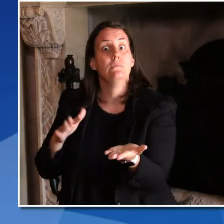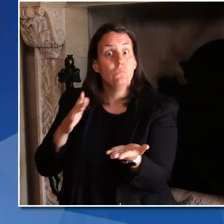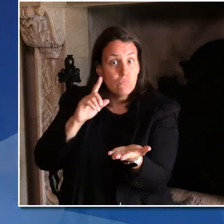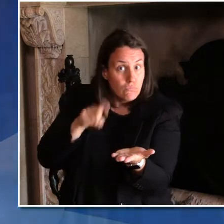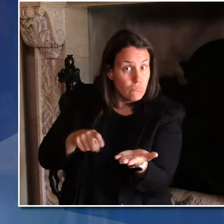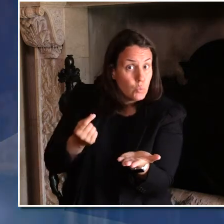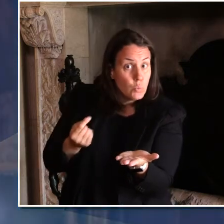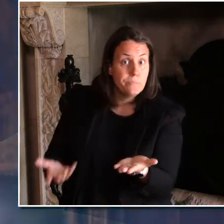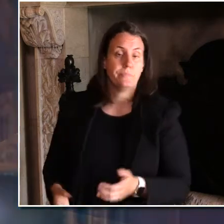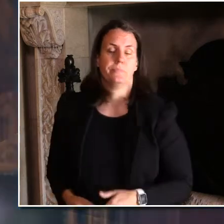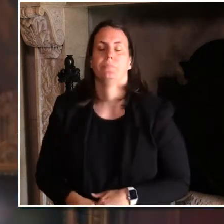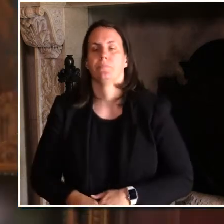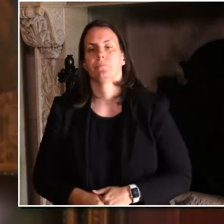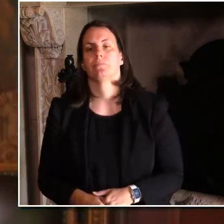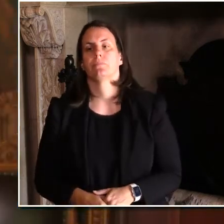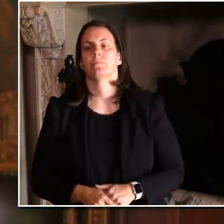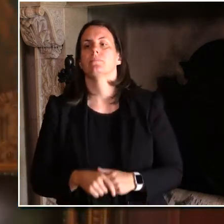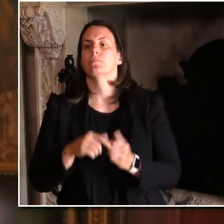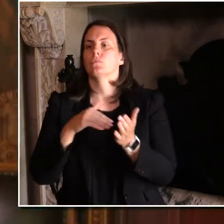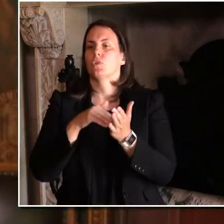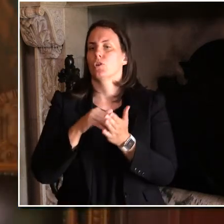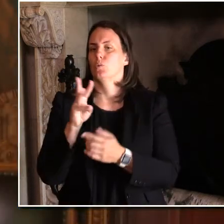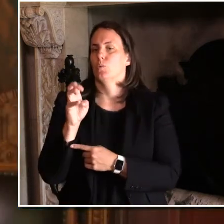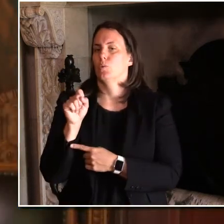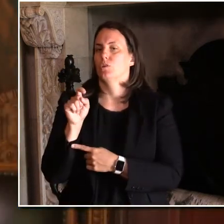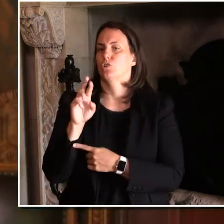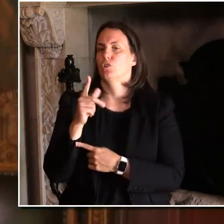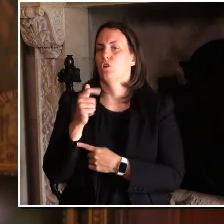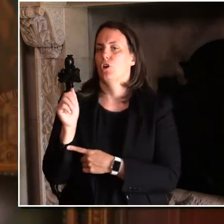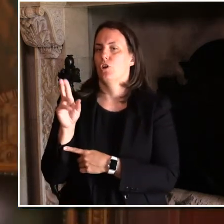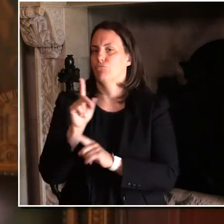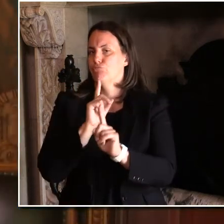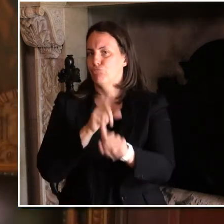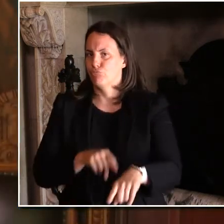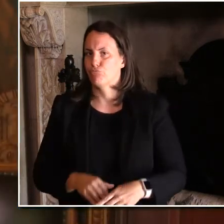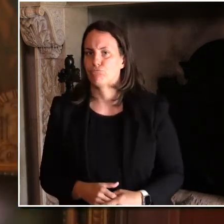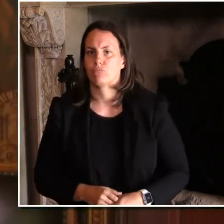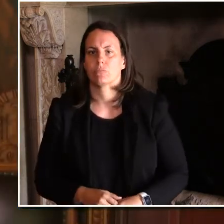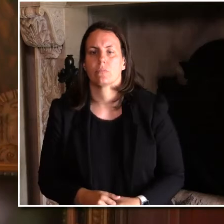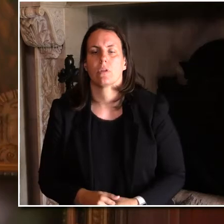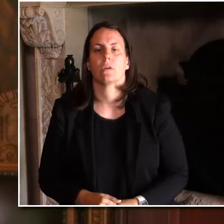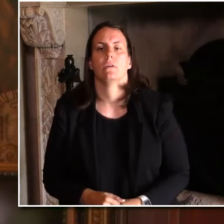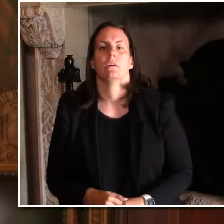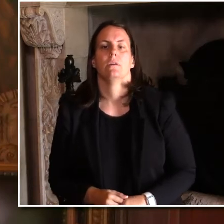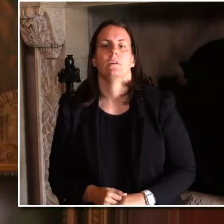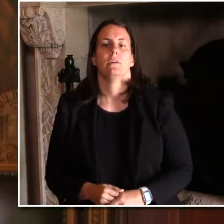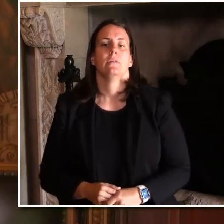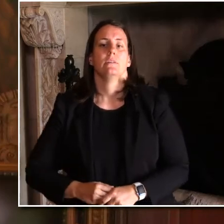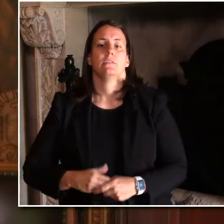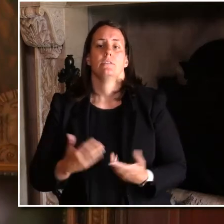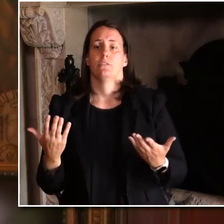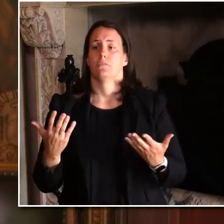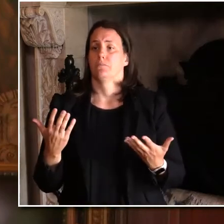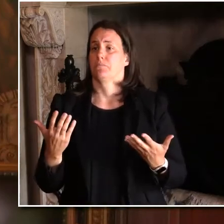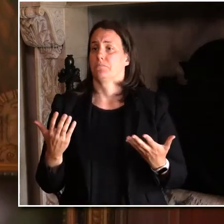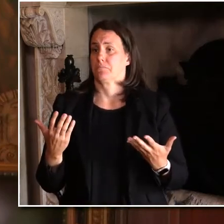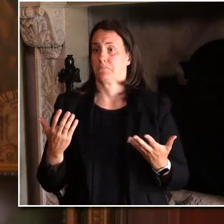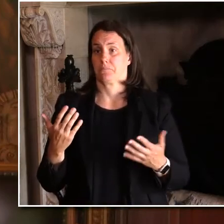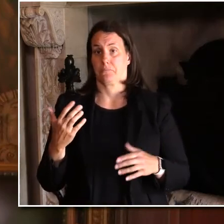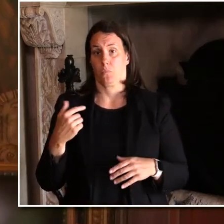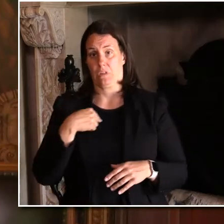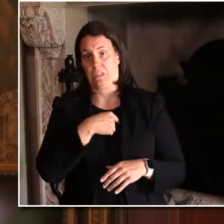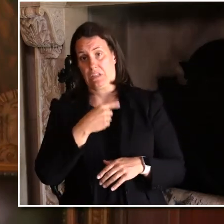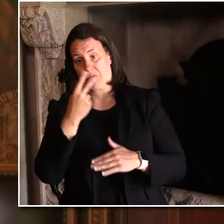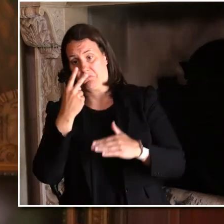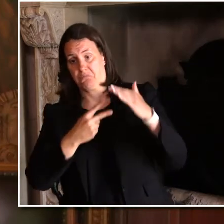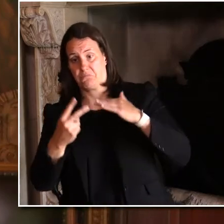Well, I think our strategies are pretty flexible and pretty responsive to local changes. Right